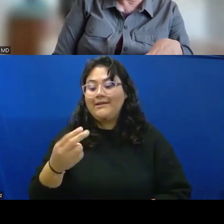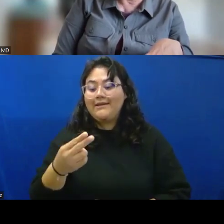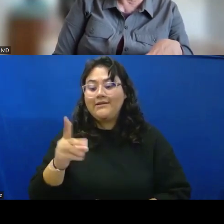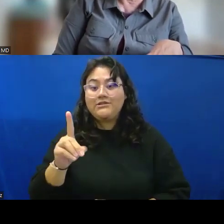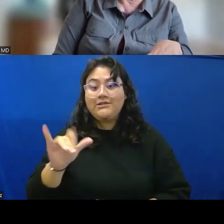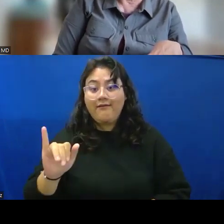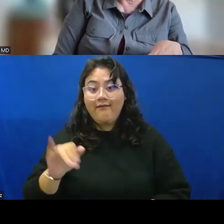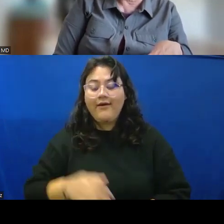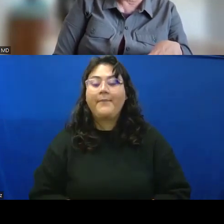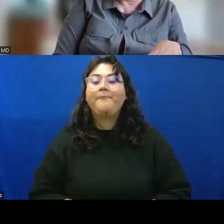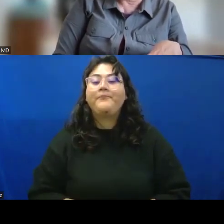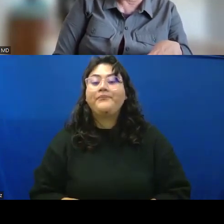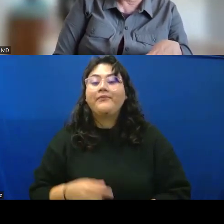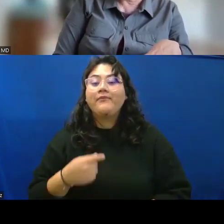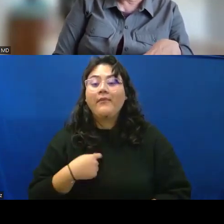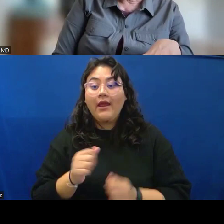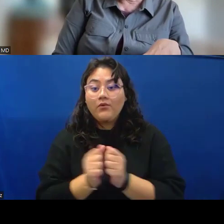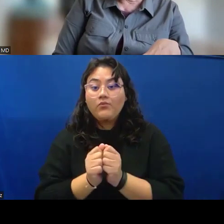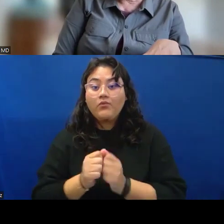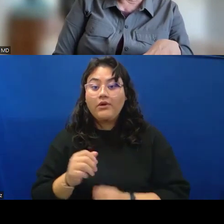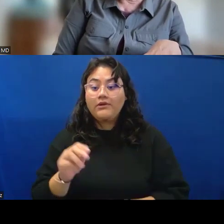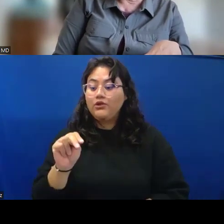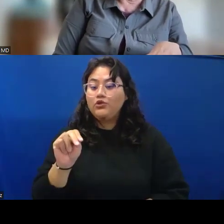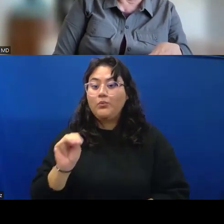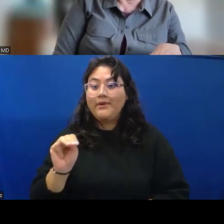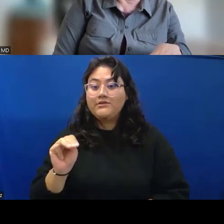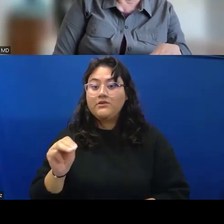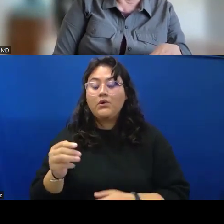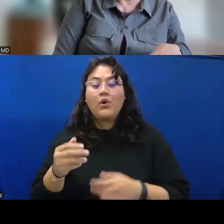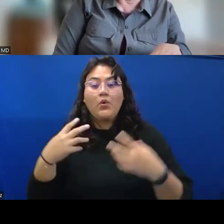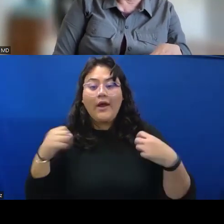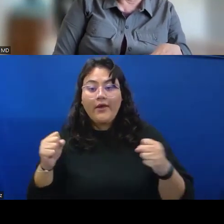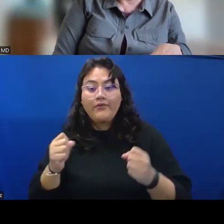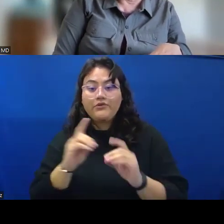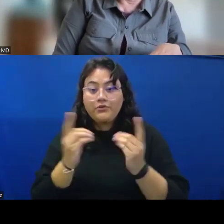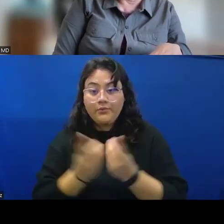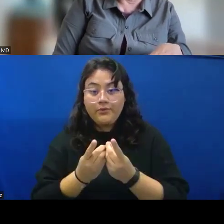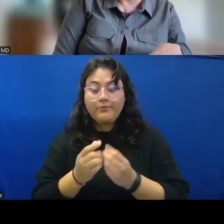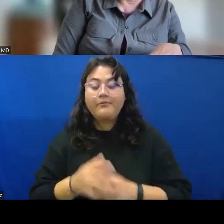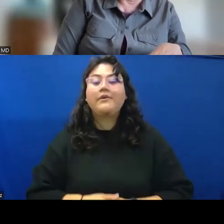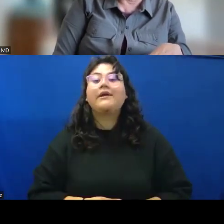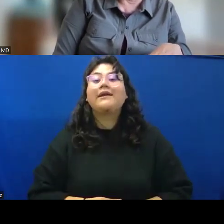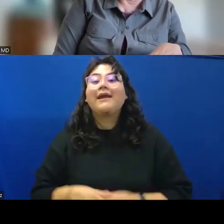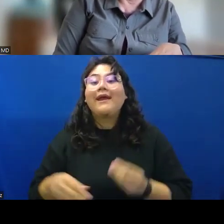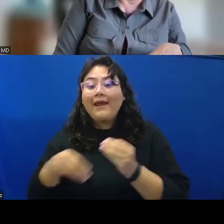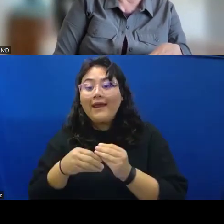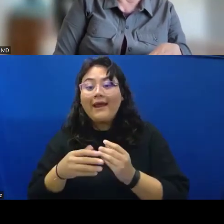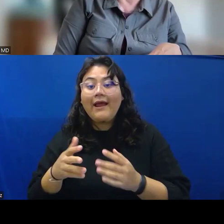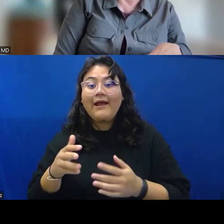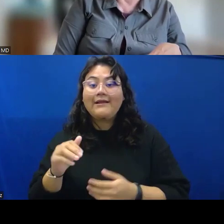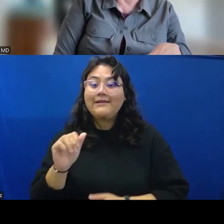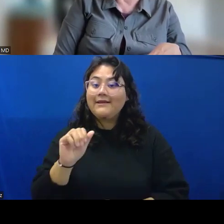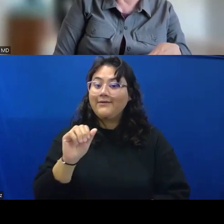New Mexico Department of Health, and at the national level with my professional organization, the American Academy